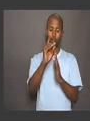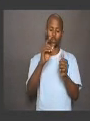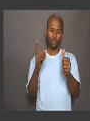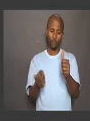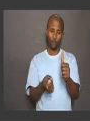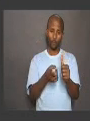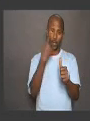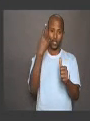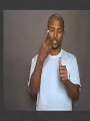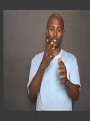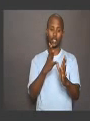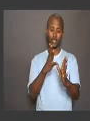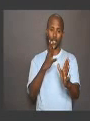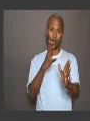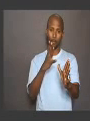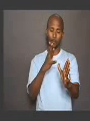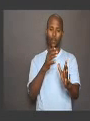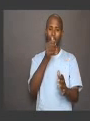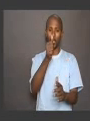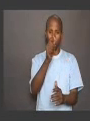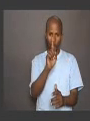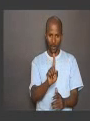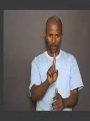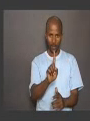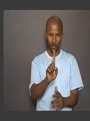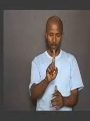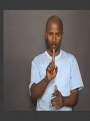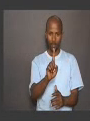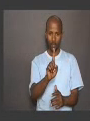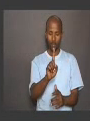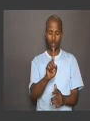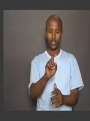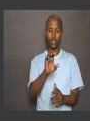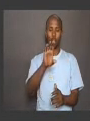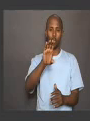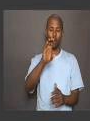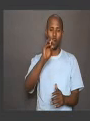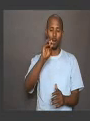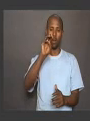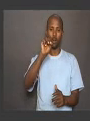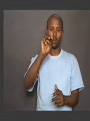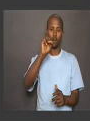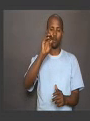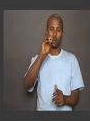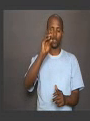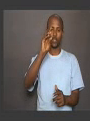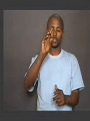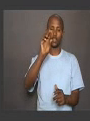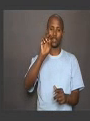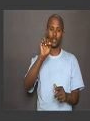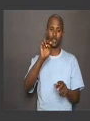term A1 and a common difference D,